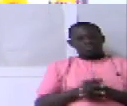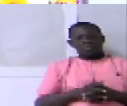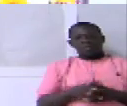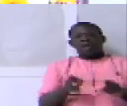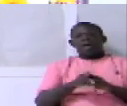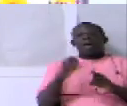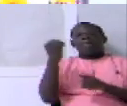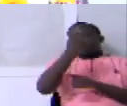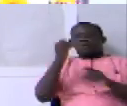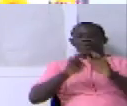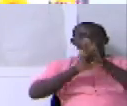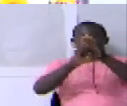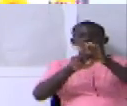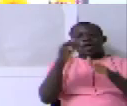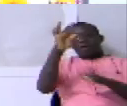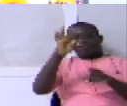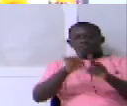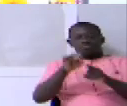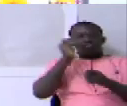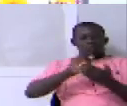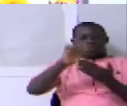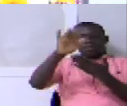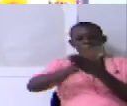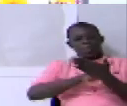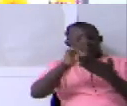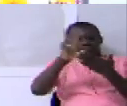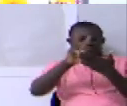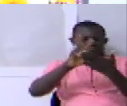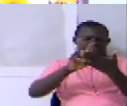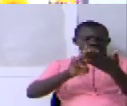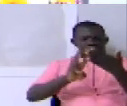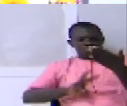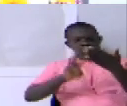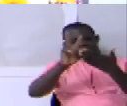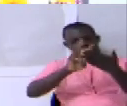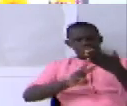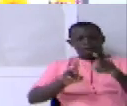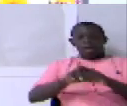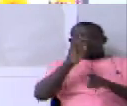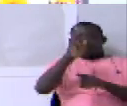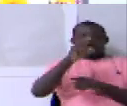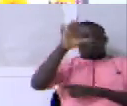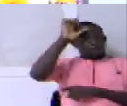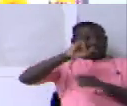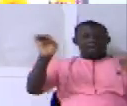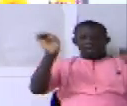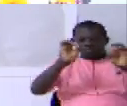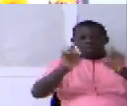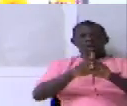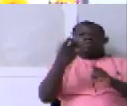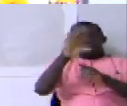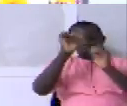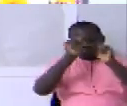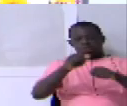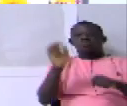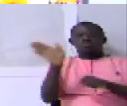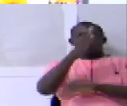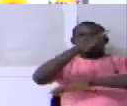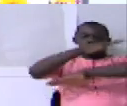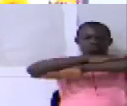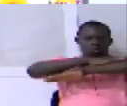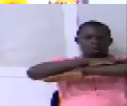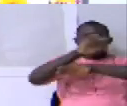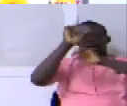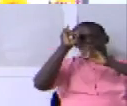Because, for example, if I take this paper and I start reading it, but I don't understand, maybe I've been to school, I can read the writings, but